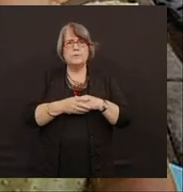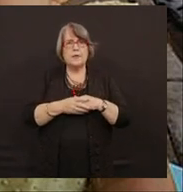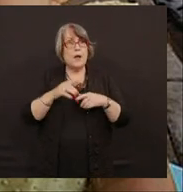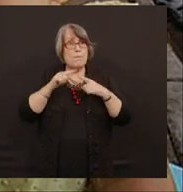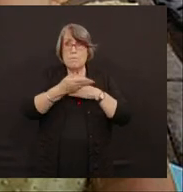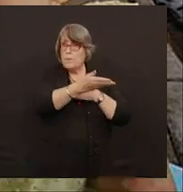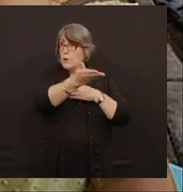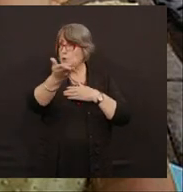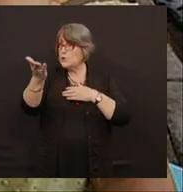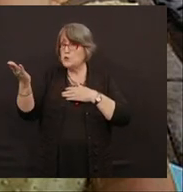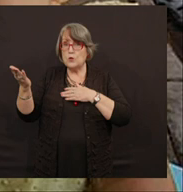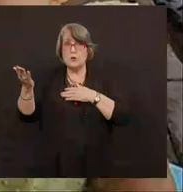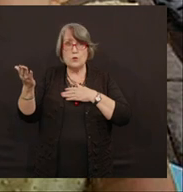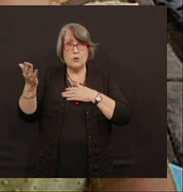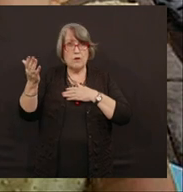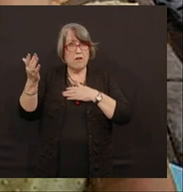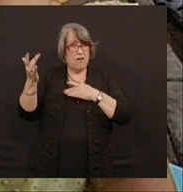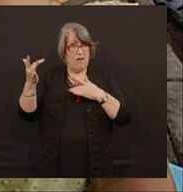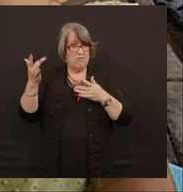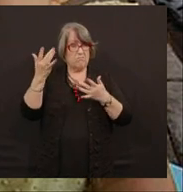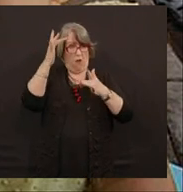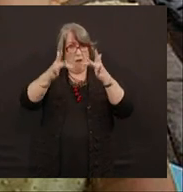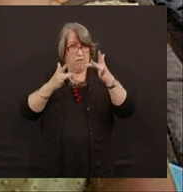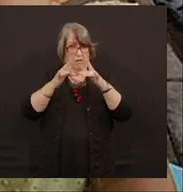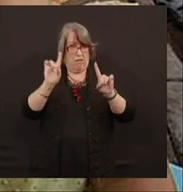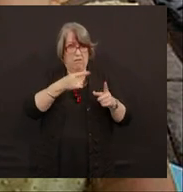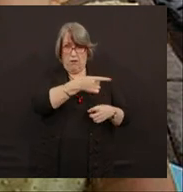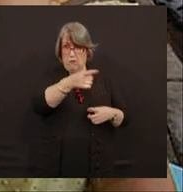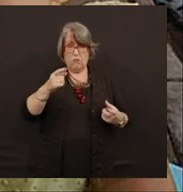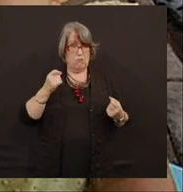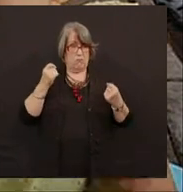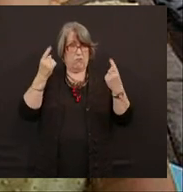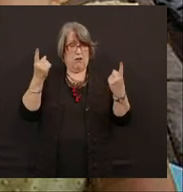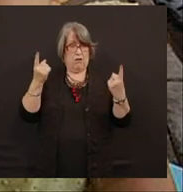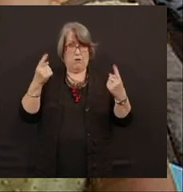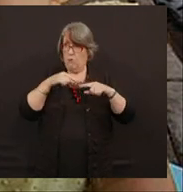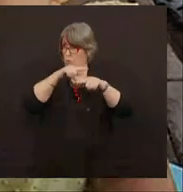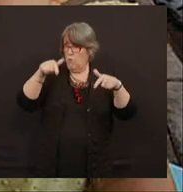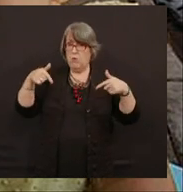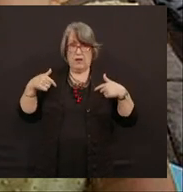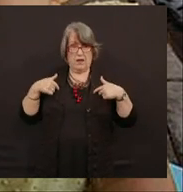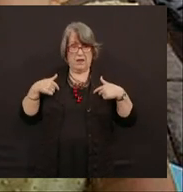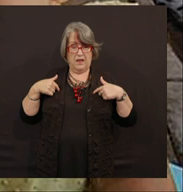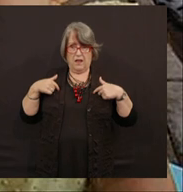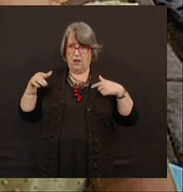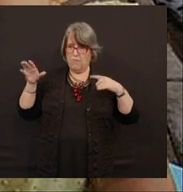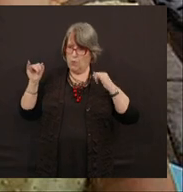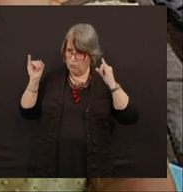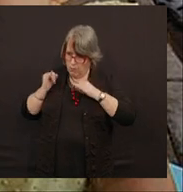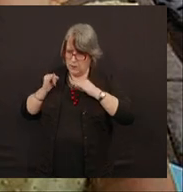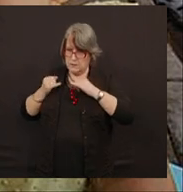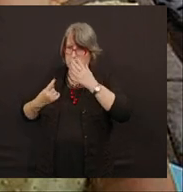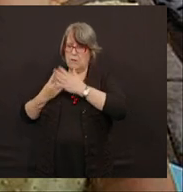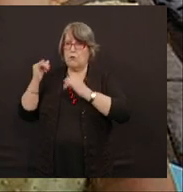Most of you who are online right at the moment probably realise that we have gone from crisis to